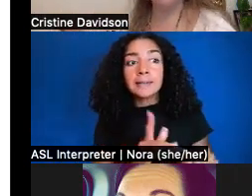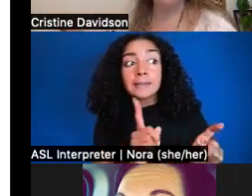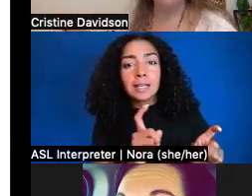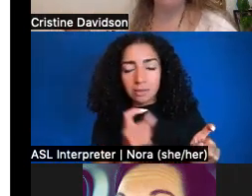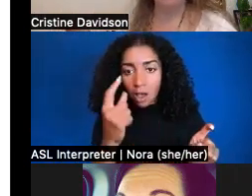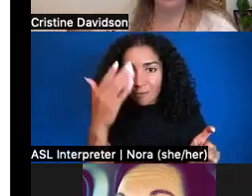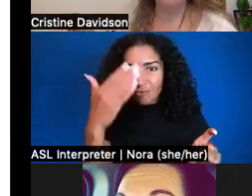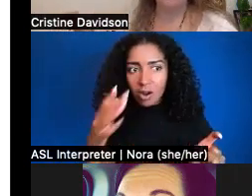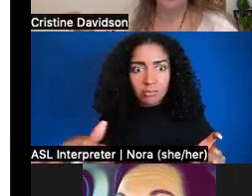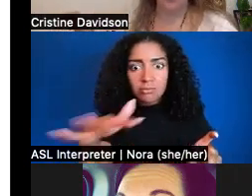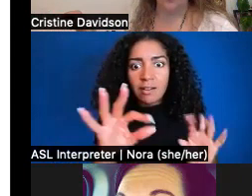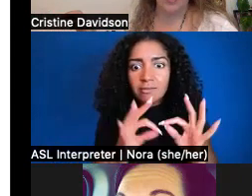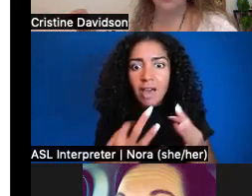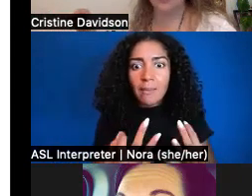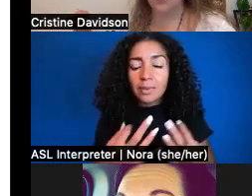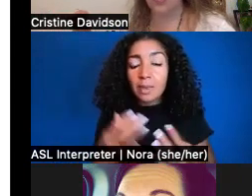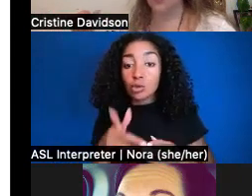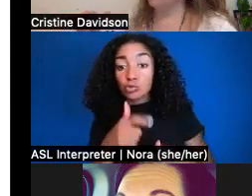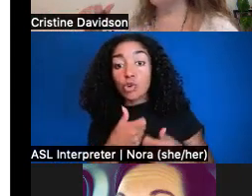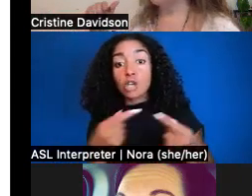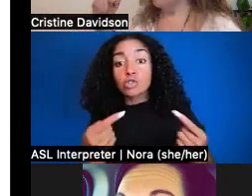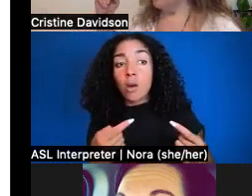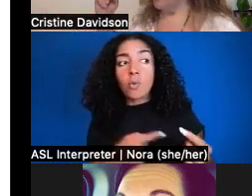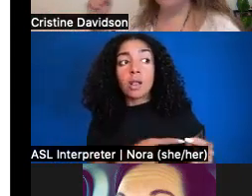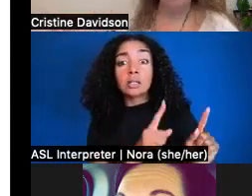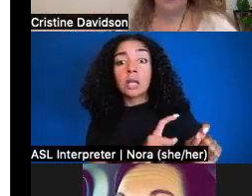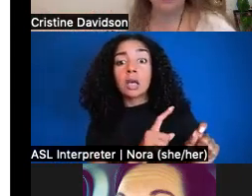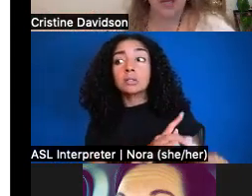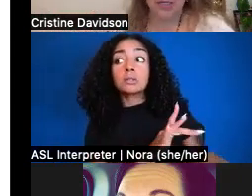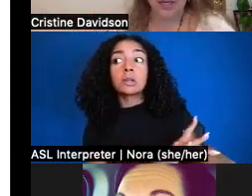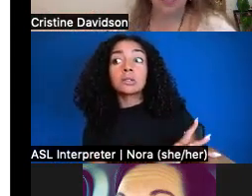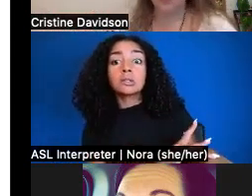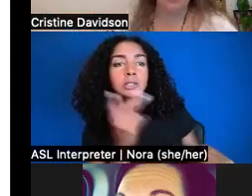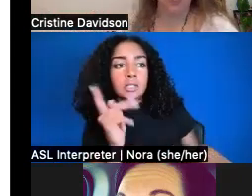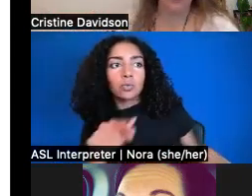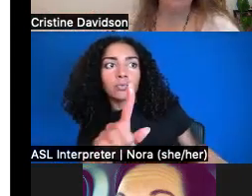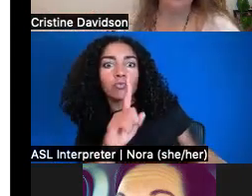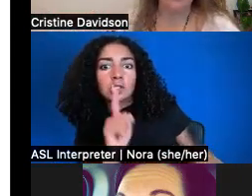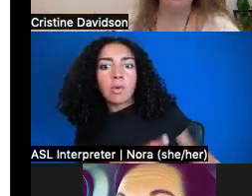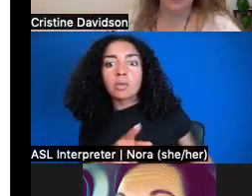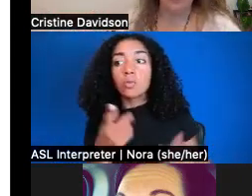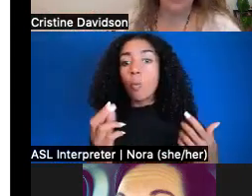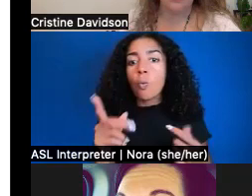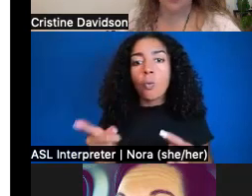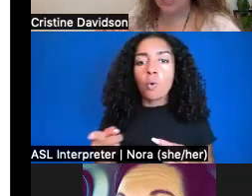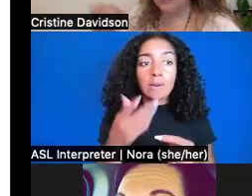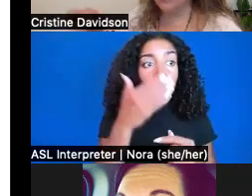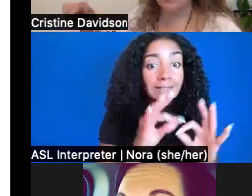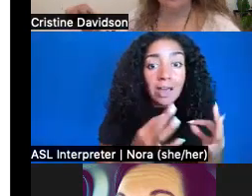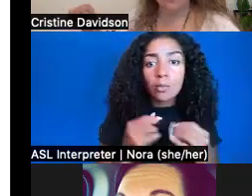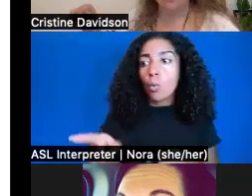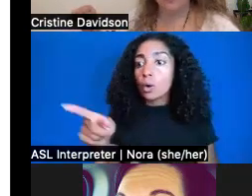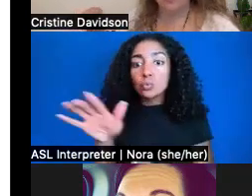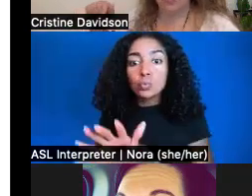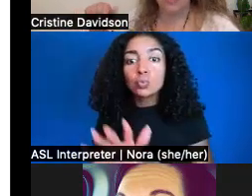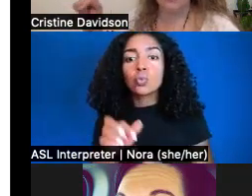response will be from the family or at the school or at the baseball game or wherever the environment is. They're testing